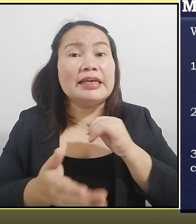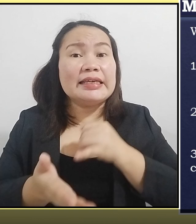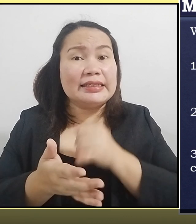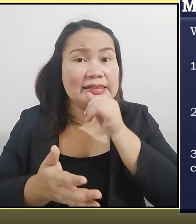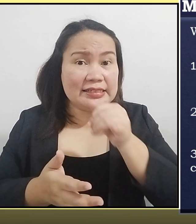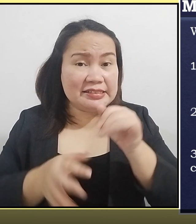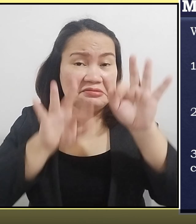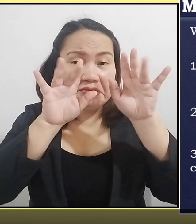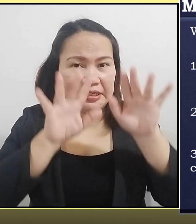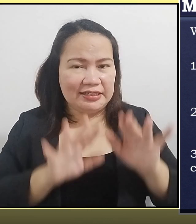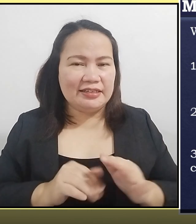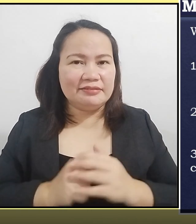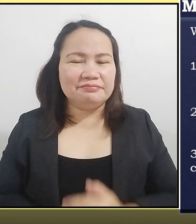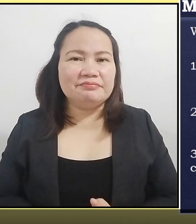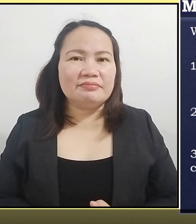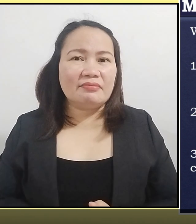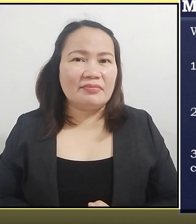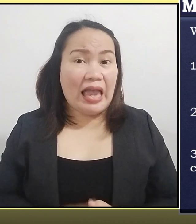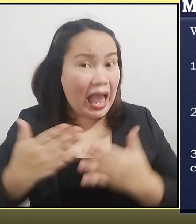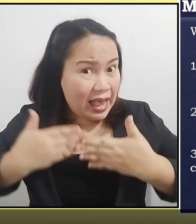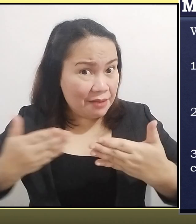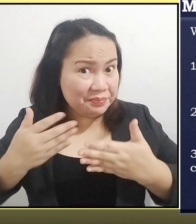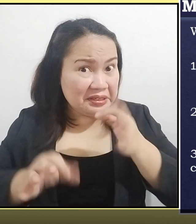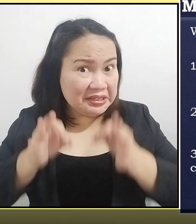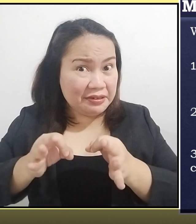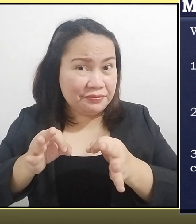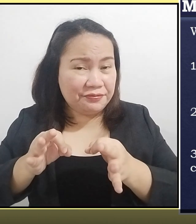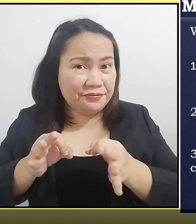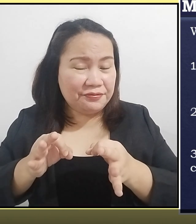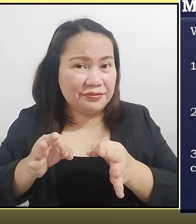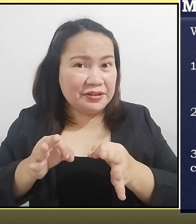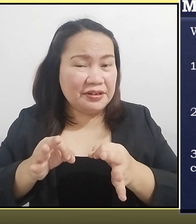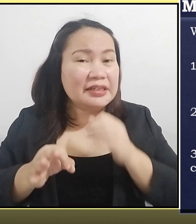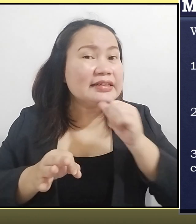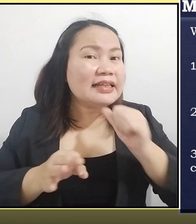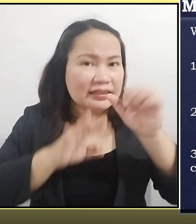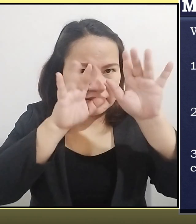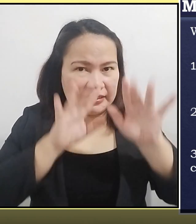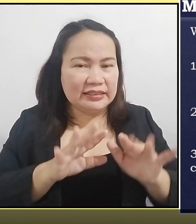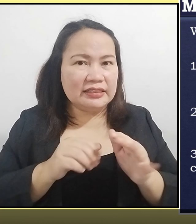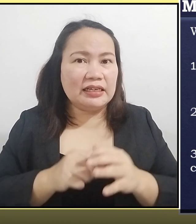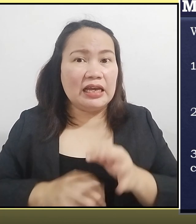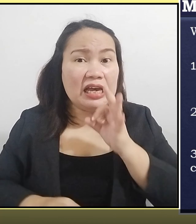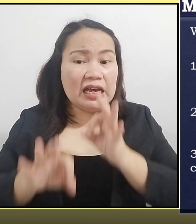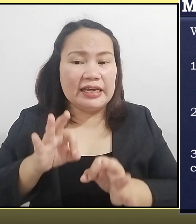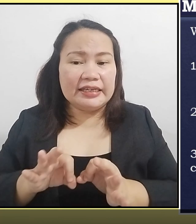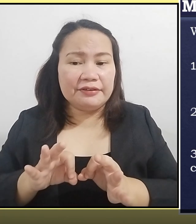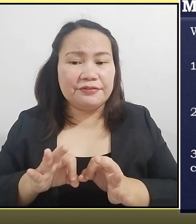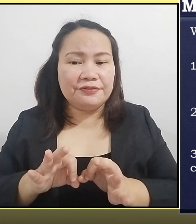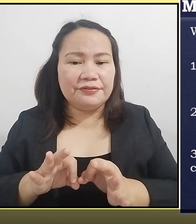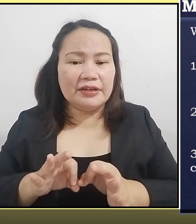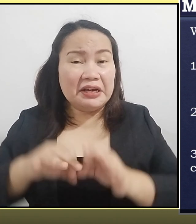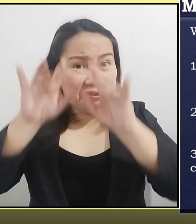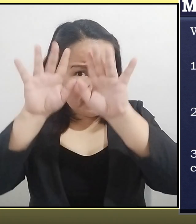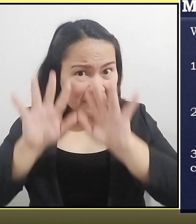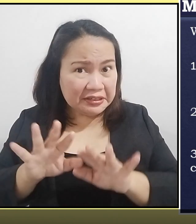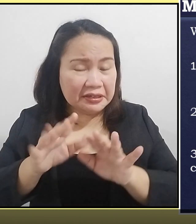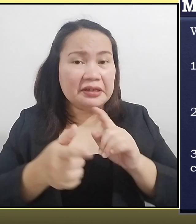it is raining. So masaya siya kapag hindi umuulan. So kung hindi siya masaya, ibig sabihin